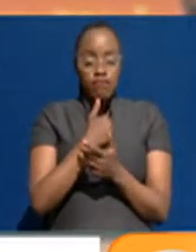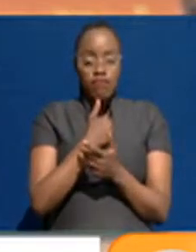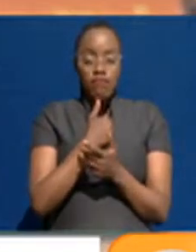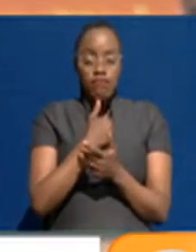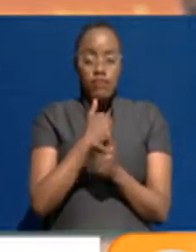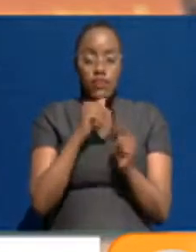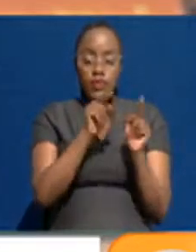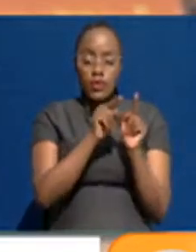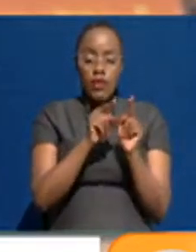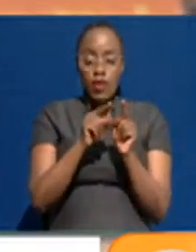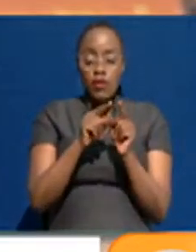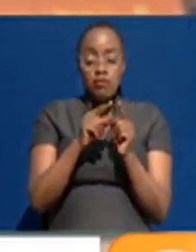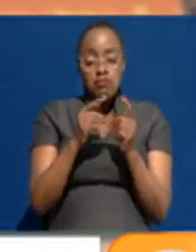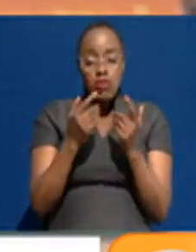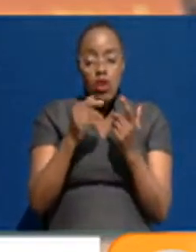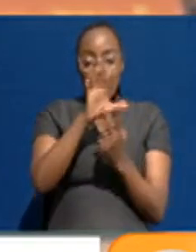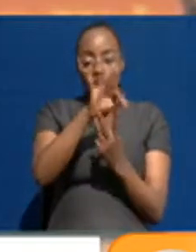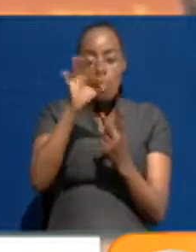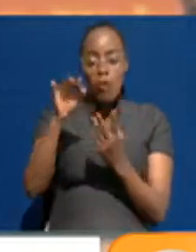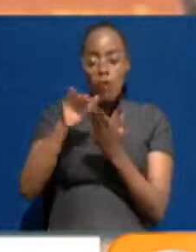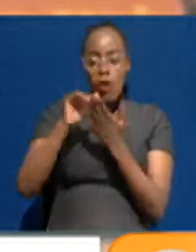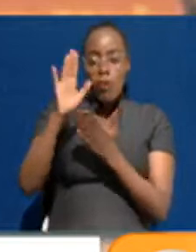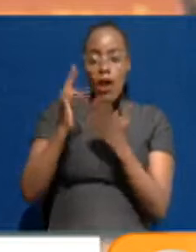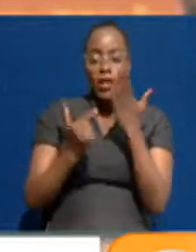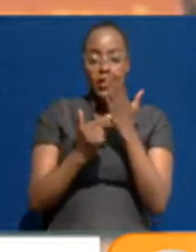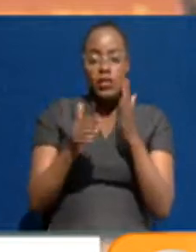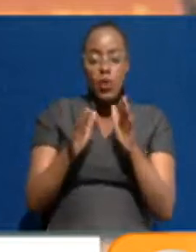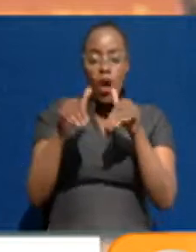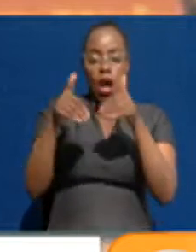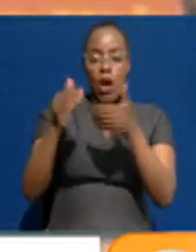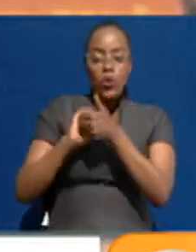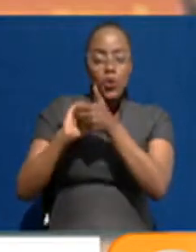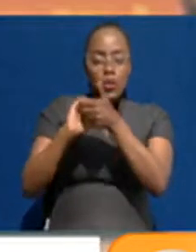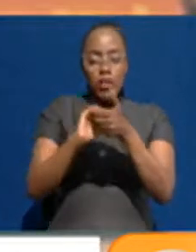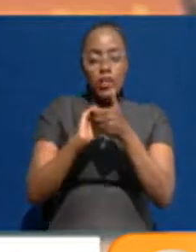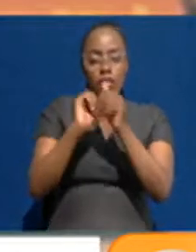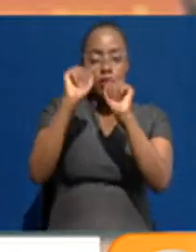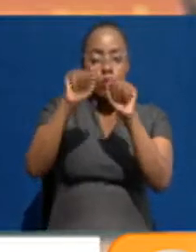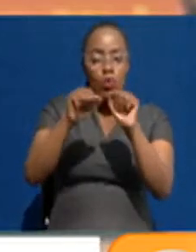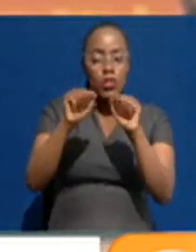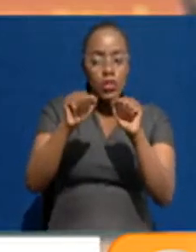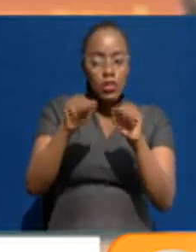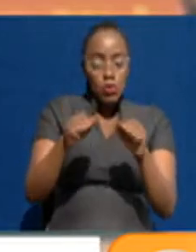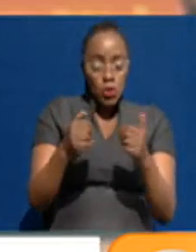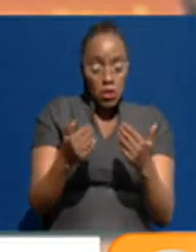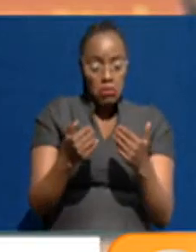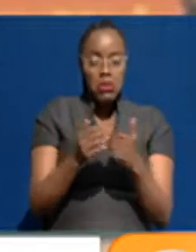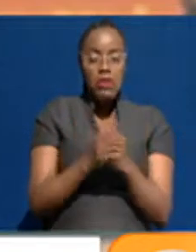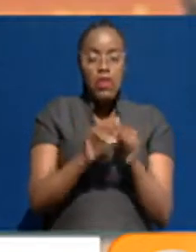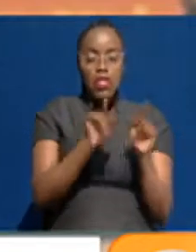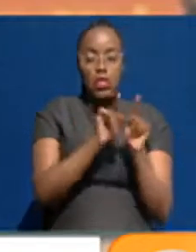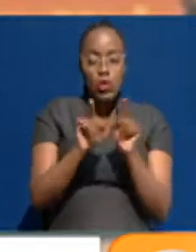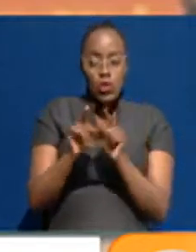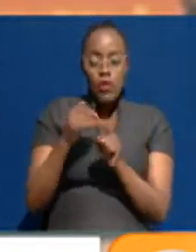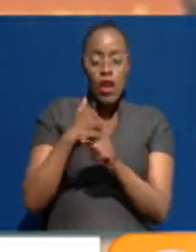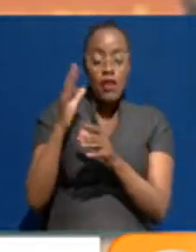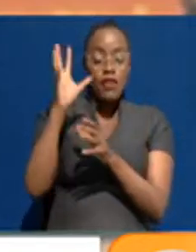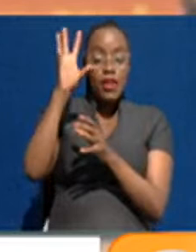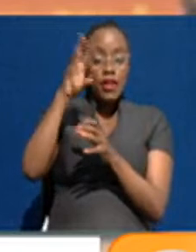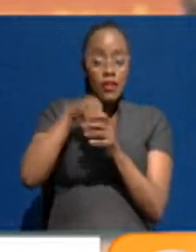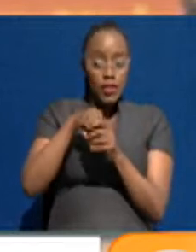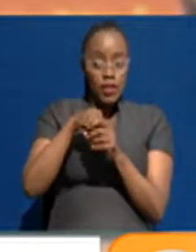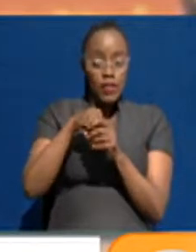driving opting for a more digitally way of engaging with them. Mm. And we have invested